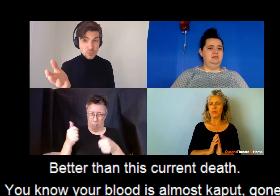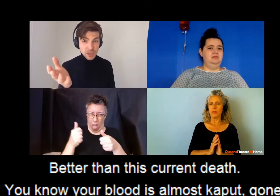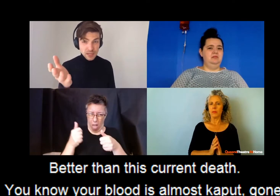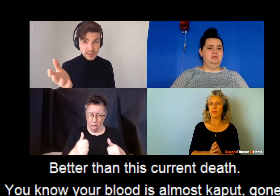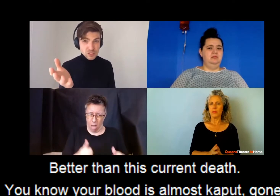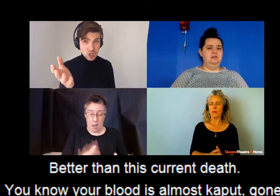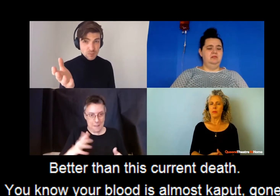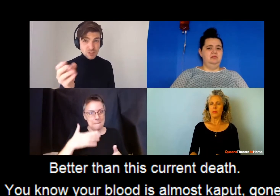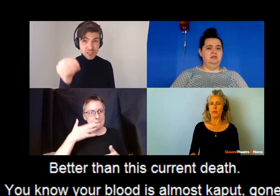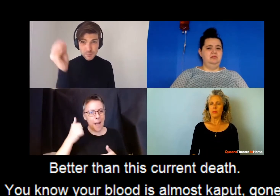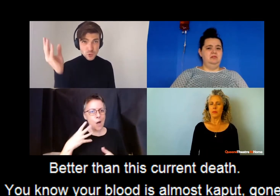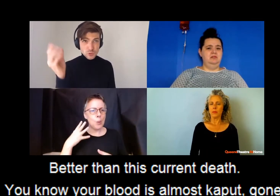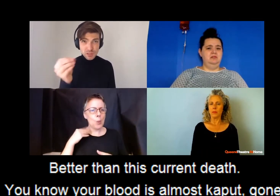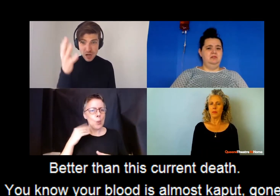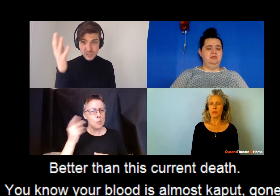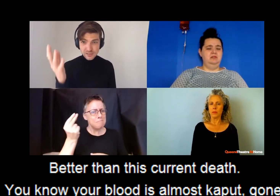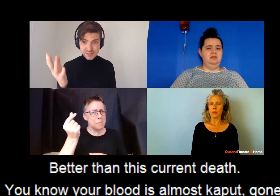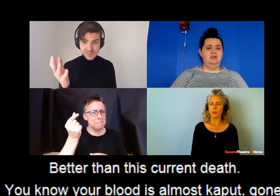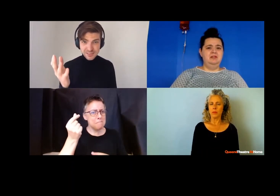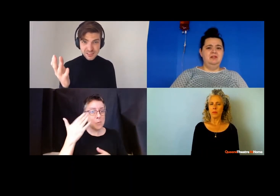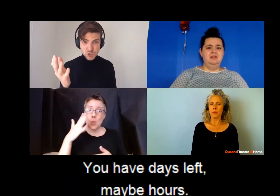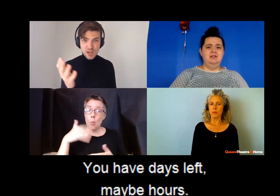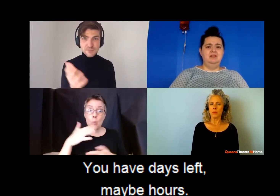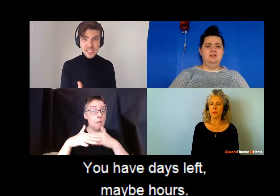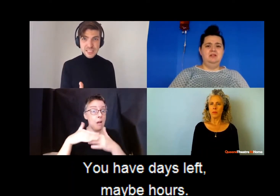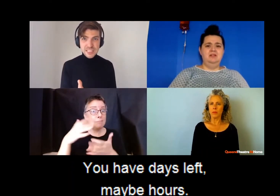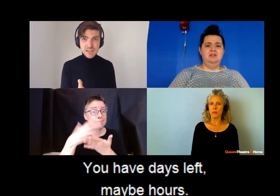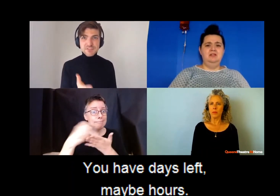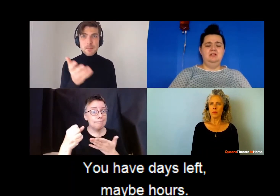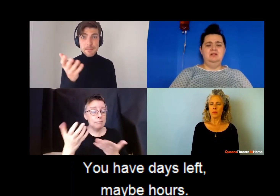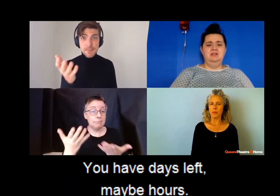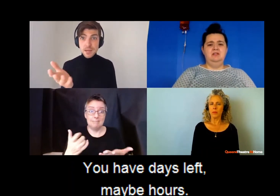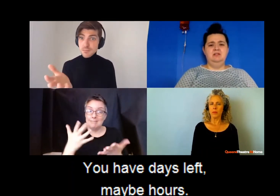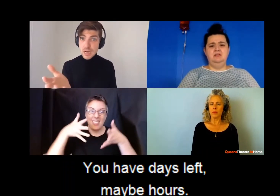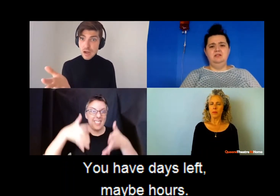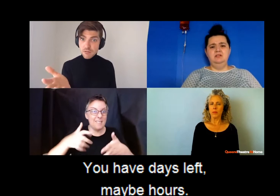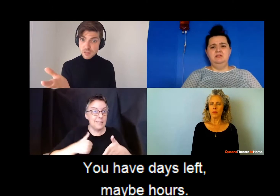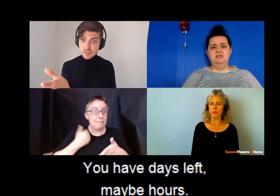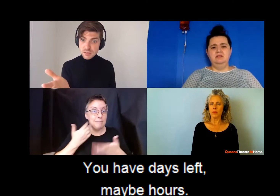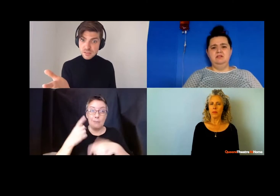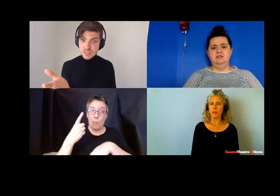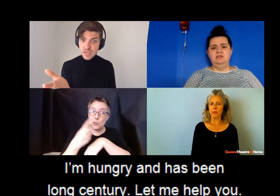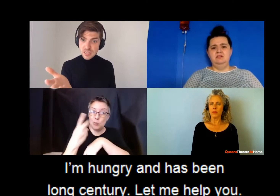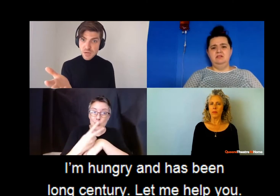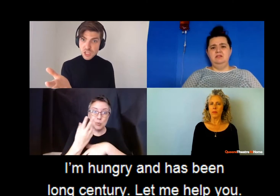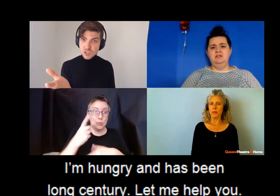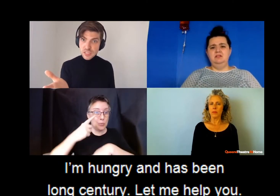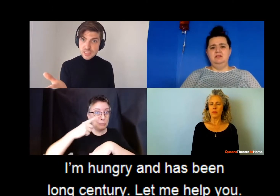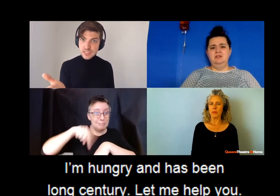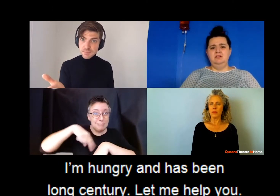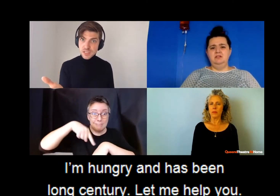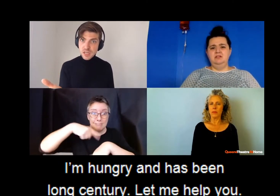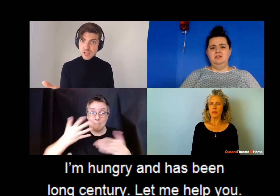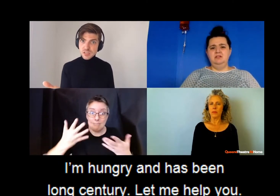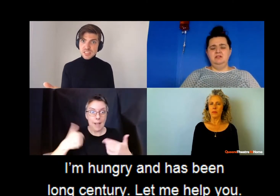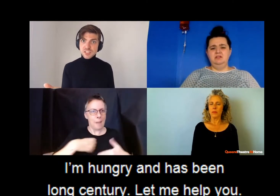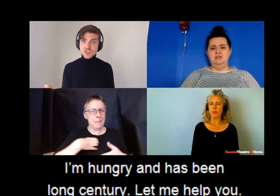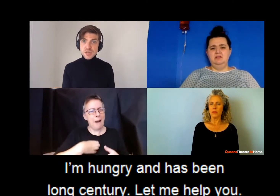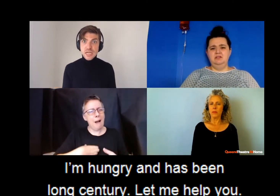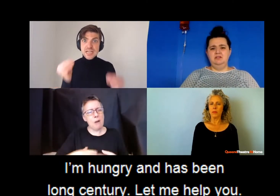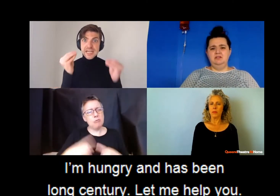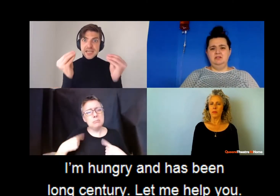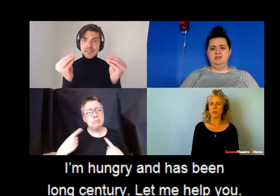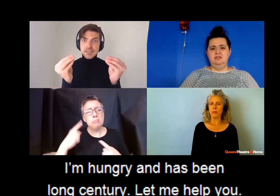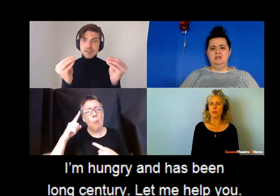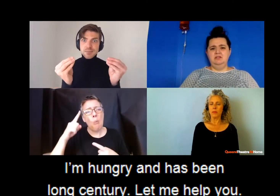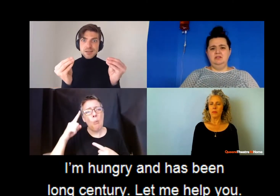know your blood is almost kaput, gone. You have days left, maybe hours. I am hungry and has been long